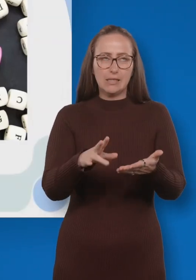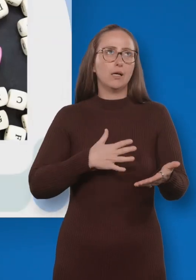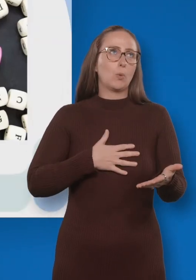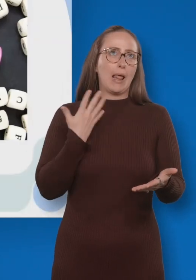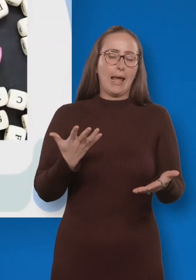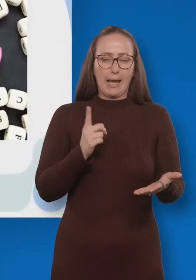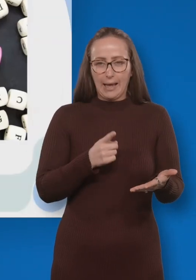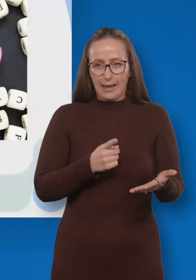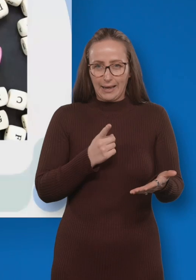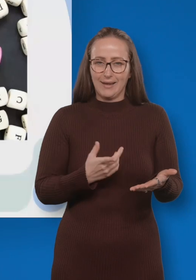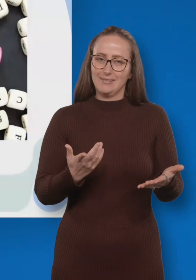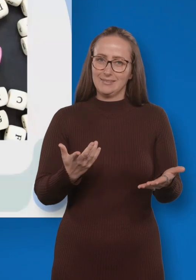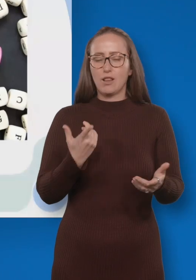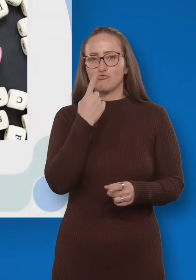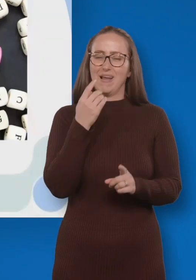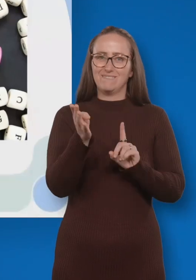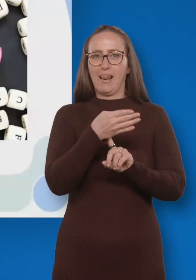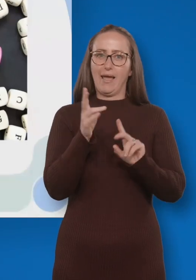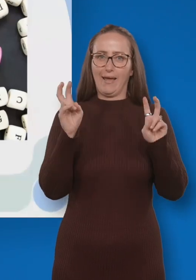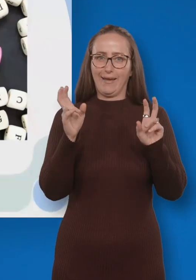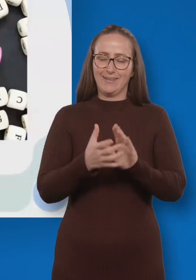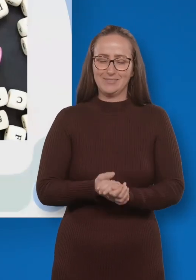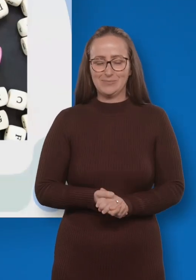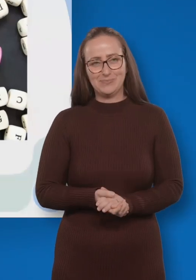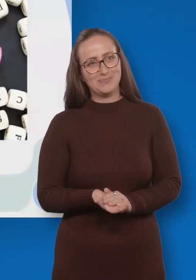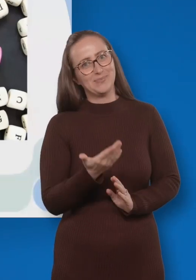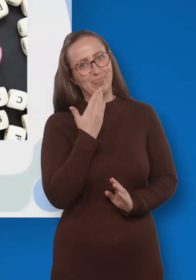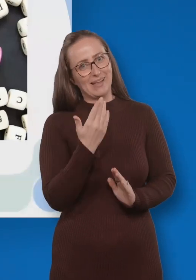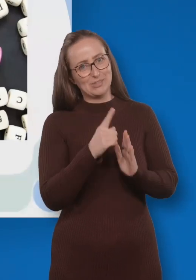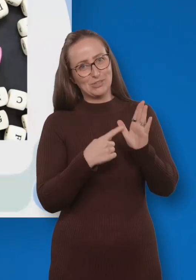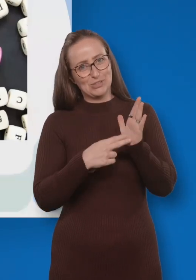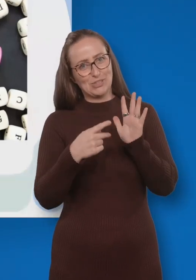That is some red flags. Yeah, thanks, Jane.